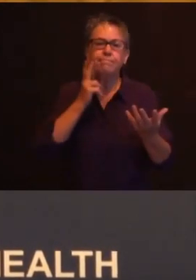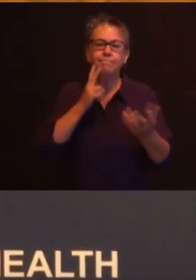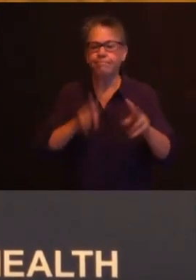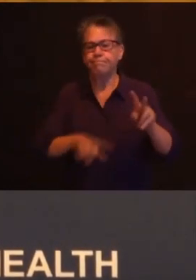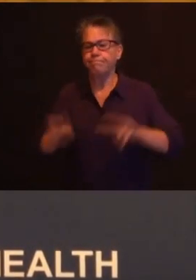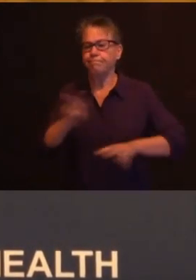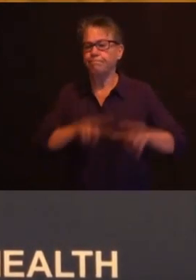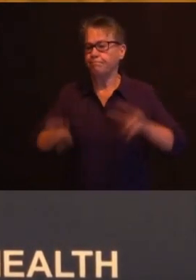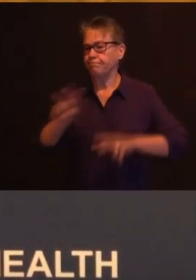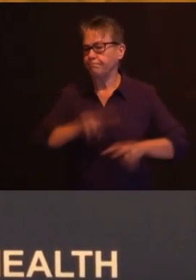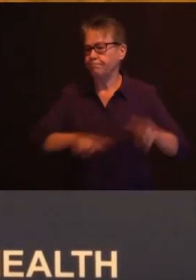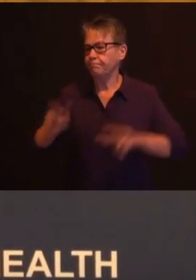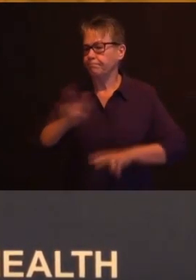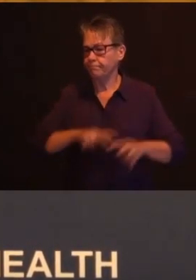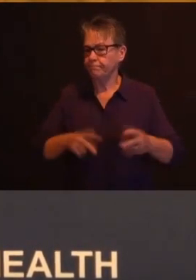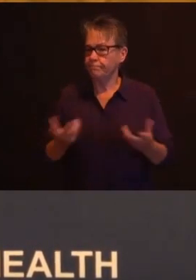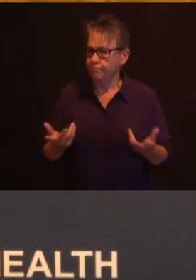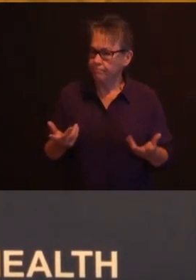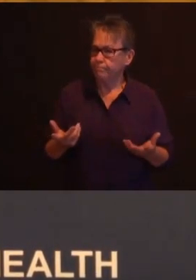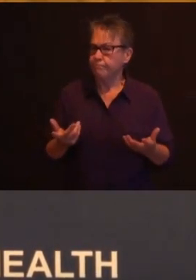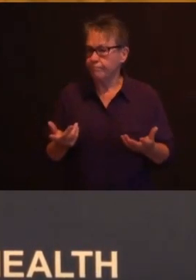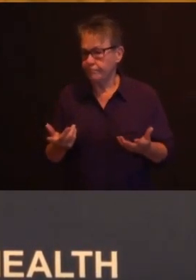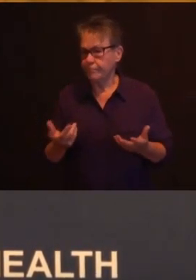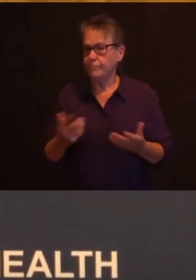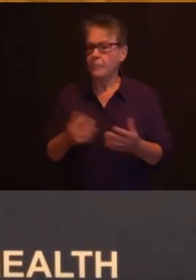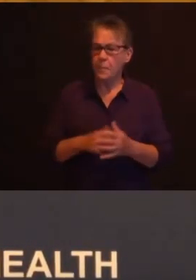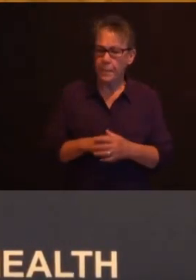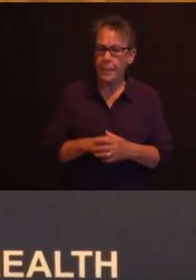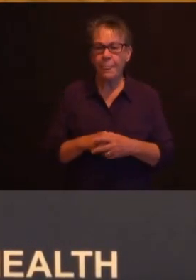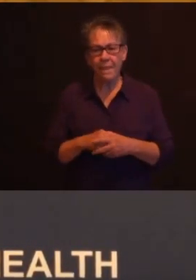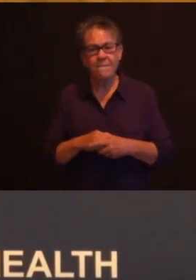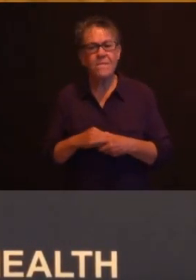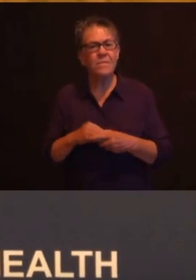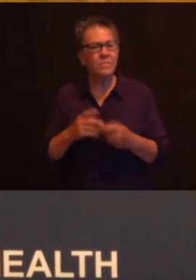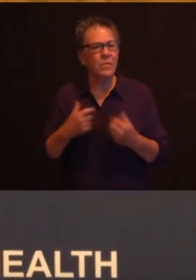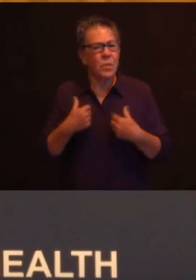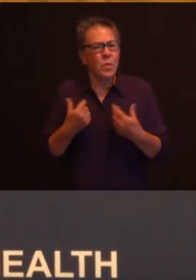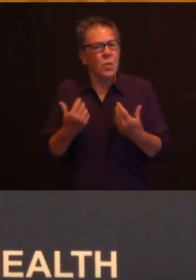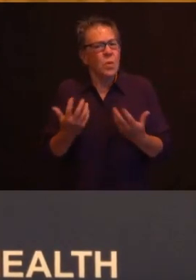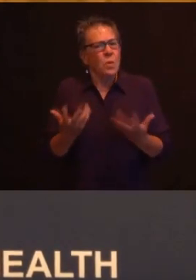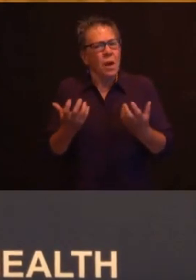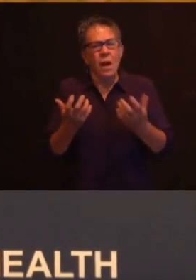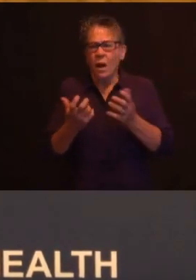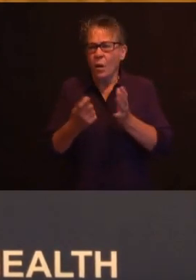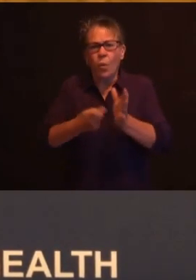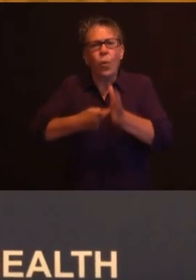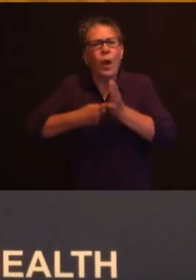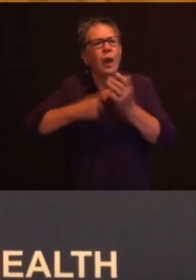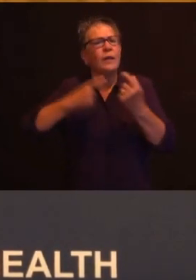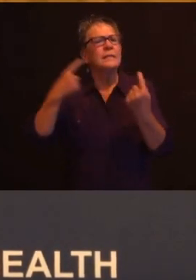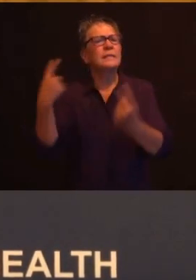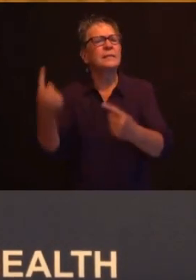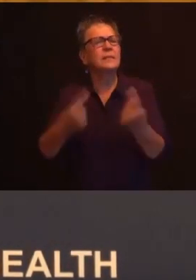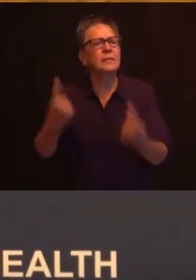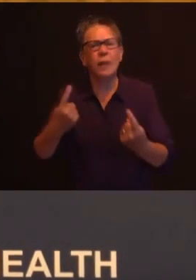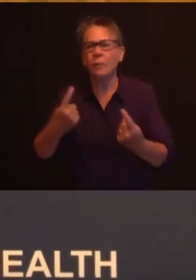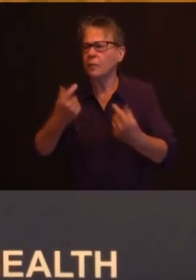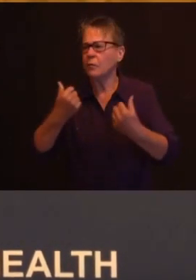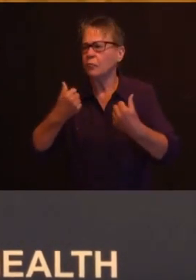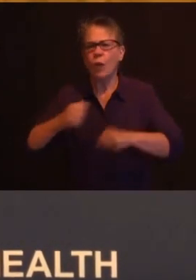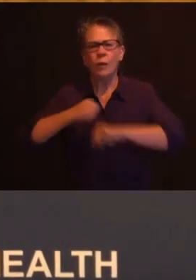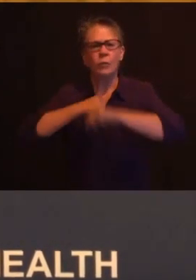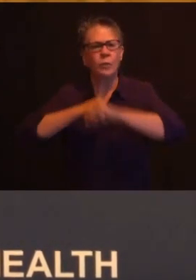that you believe you've got a high likelihood of the ability to enforce. And this one is more challenging than